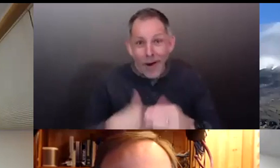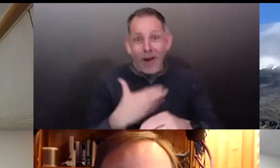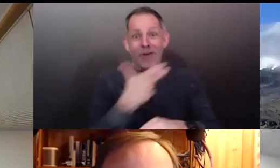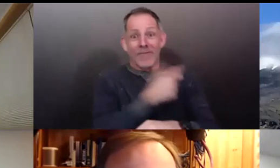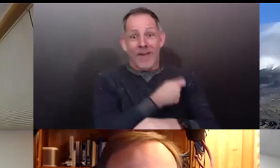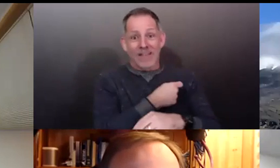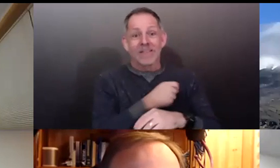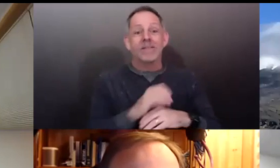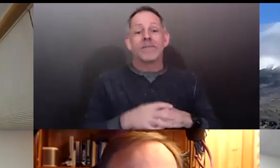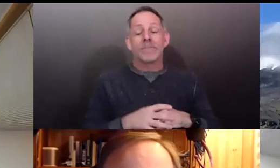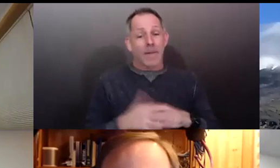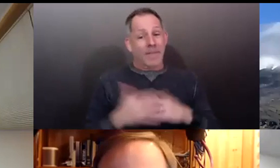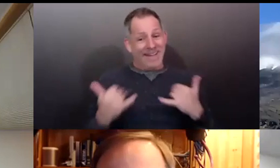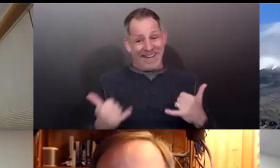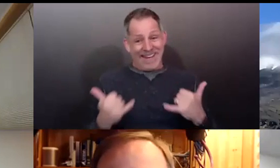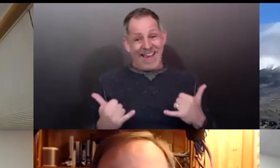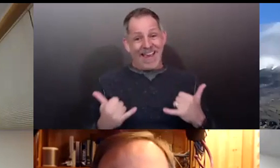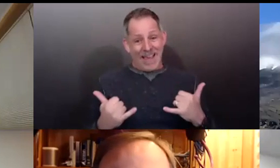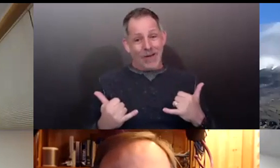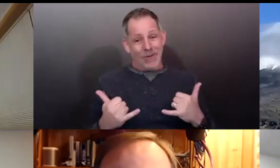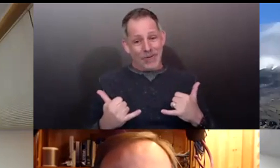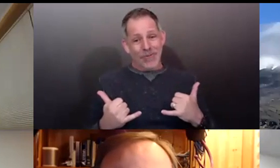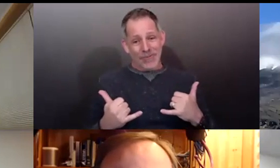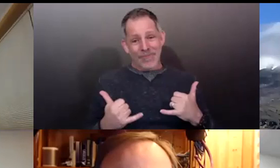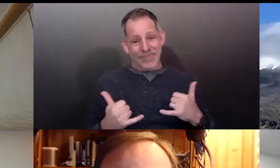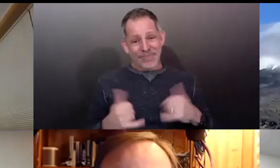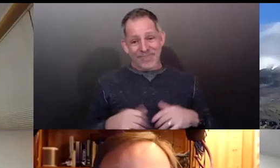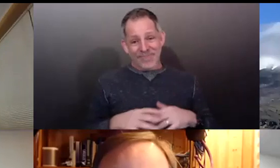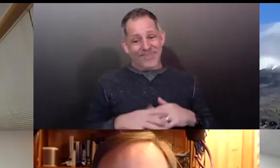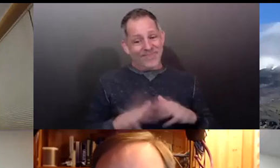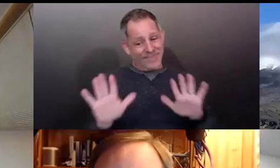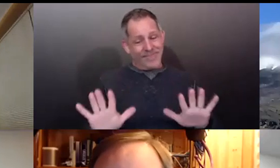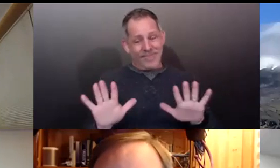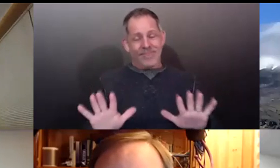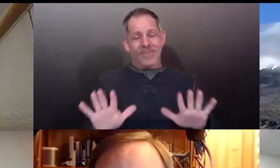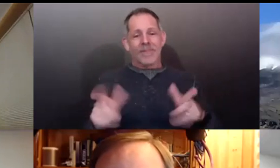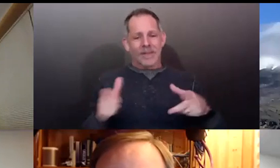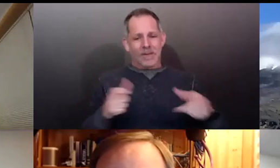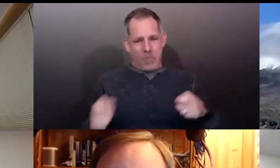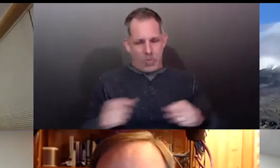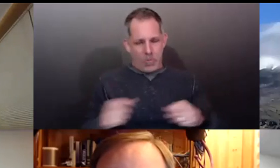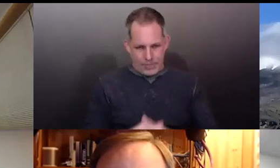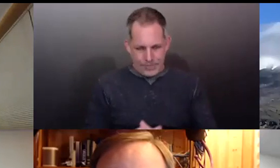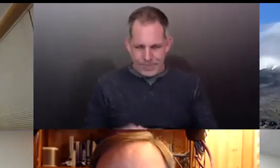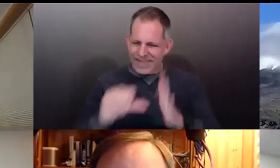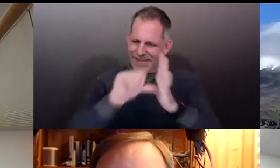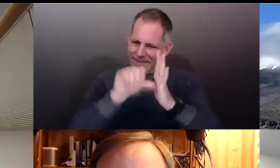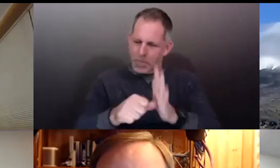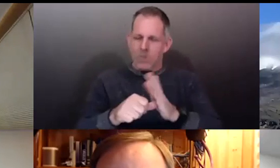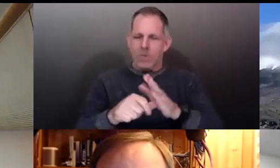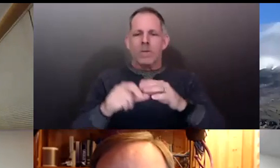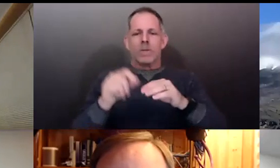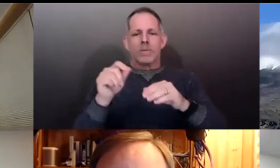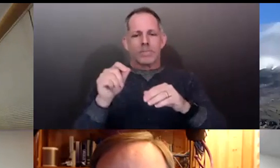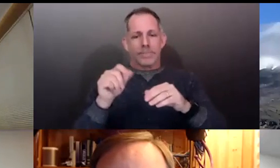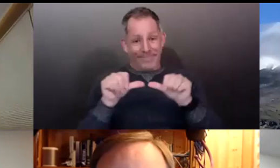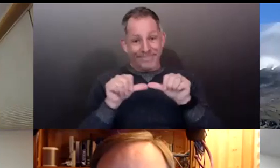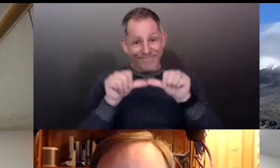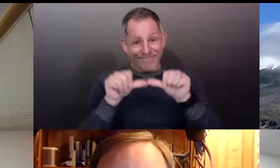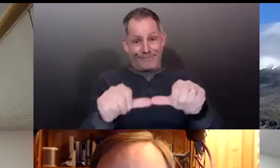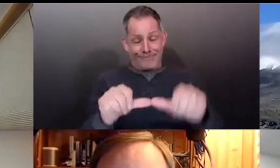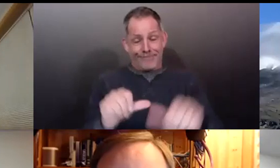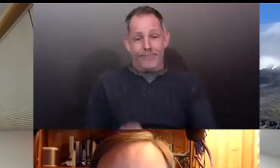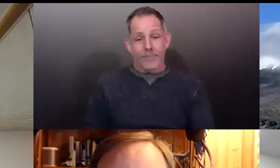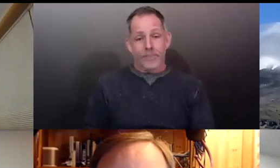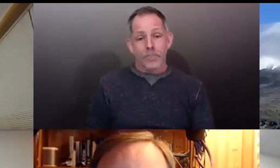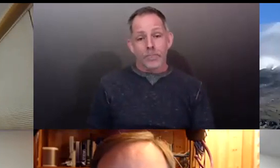So absolutely, that emphasis. Absolutely. Well, that's all the time we have for questions. Again,